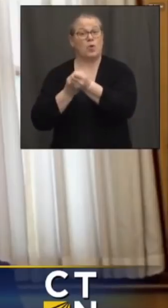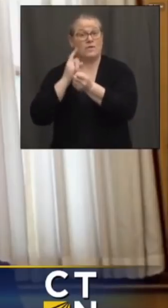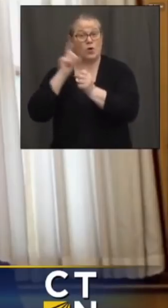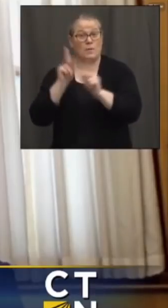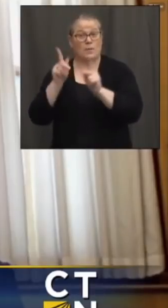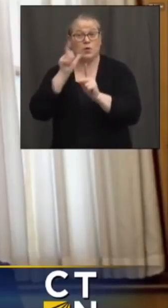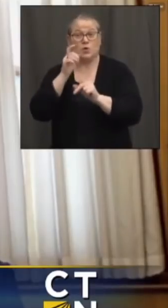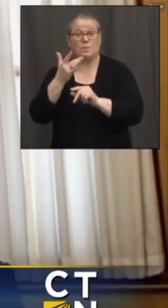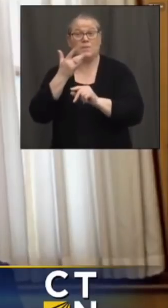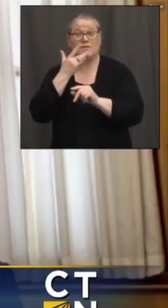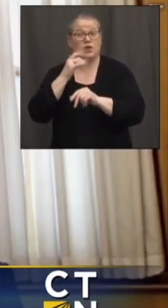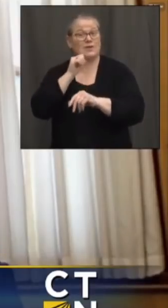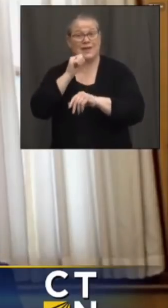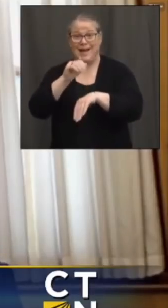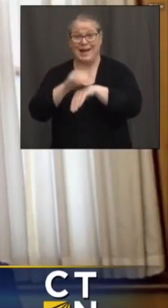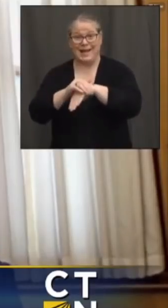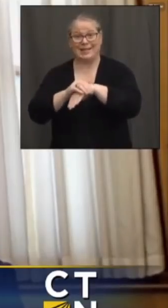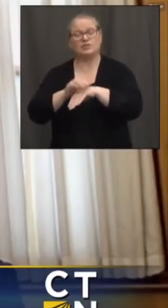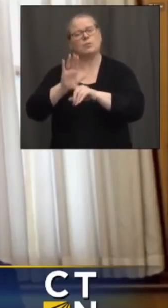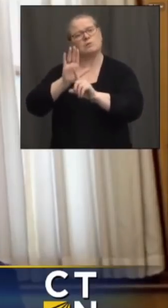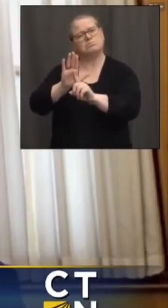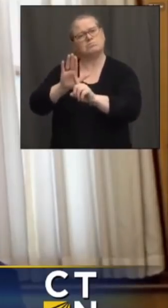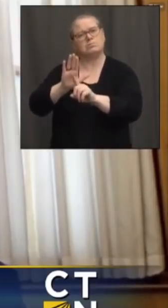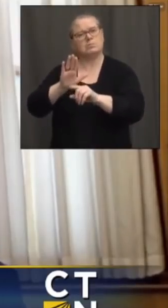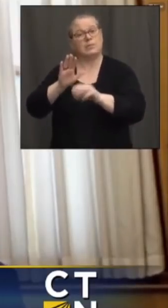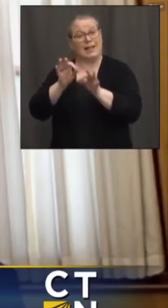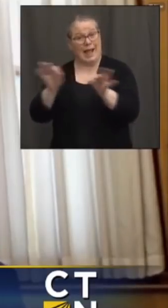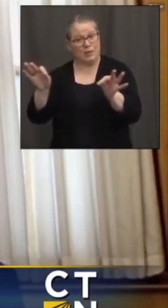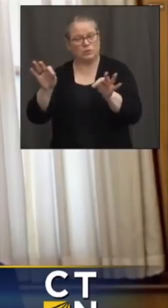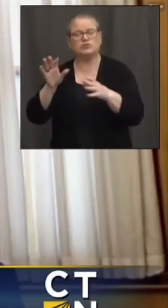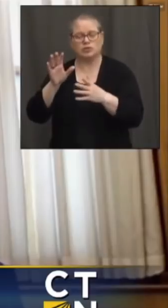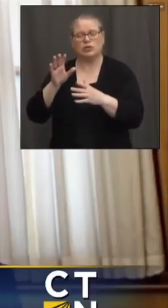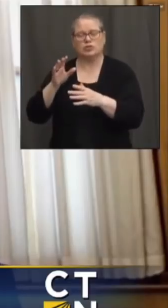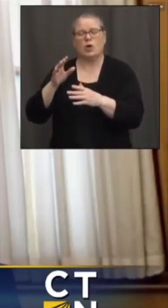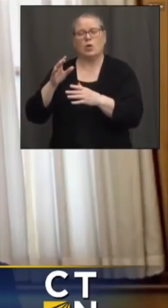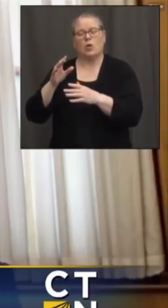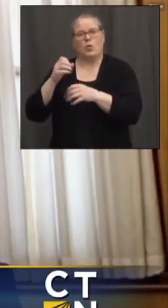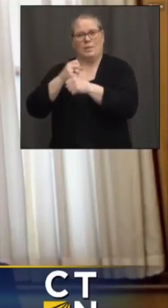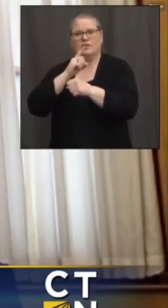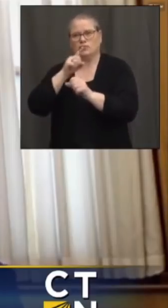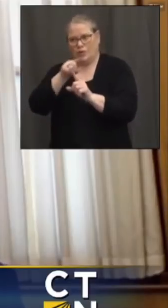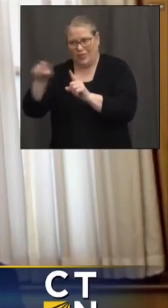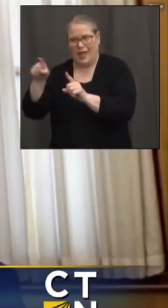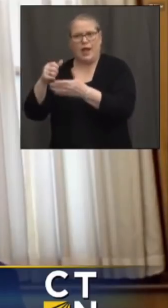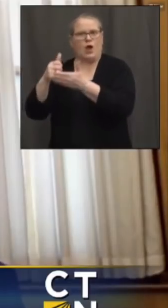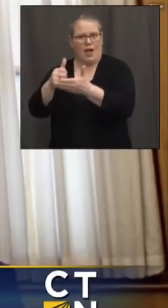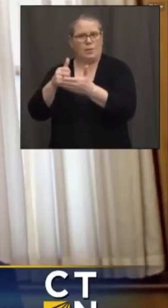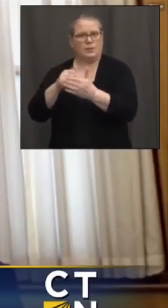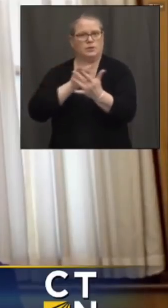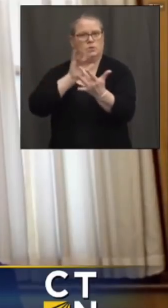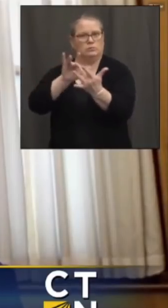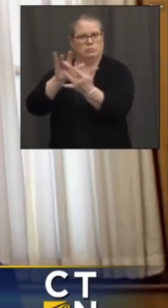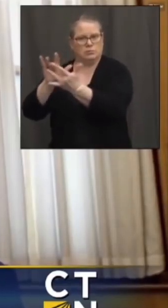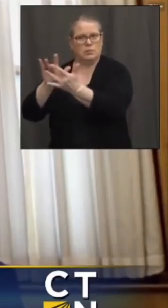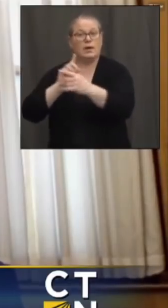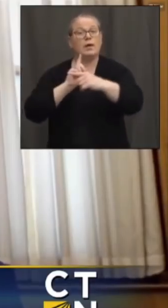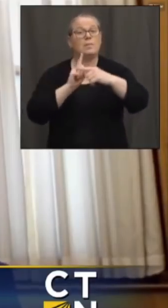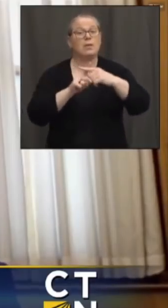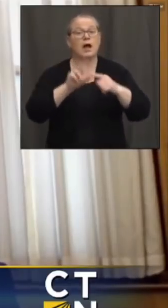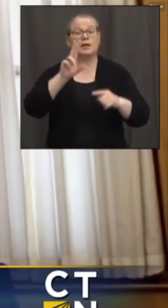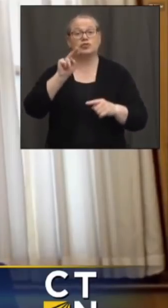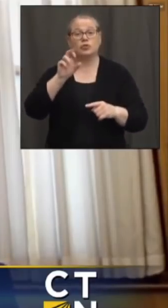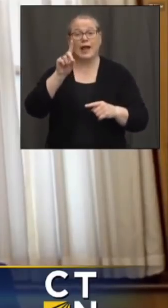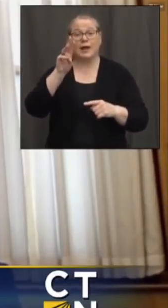also why we prioritize standing up the call center with the support of the United Way 211 team, where we have folks who can answer the phone there